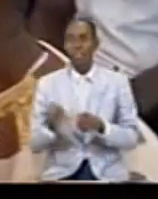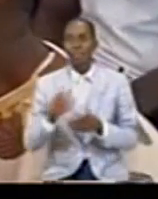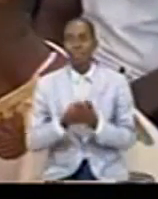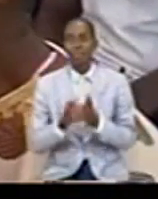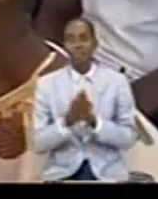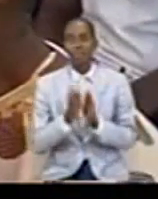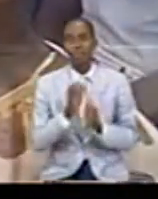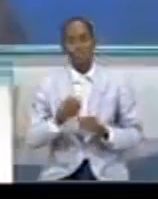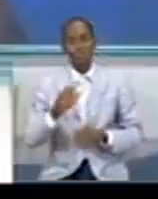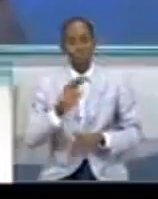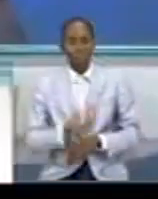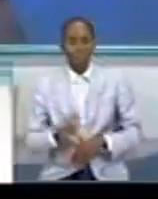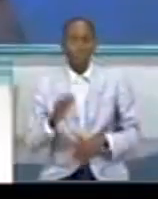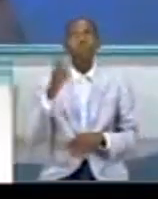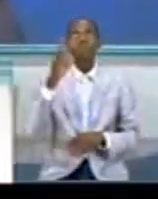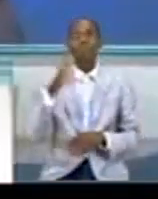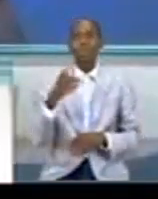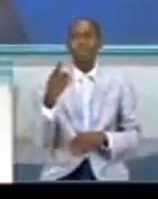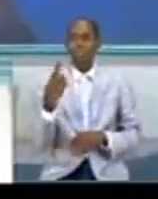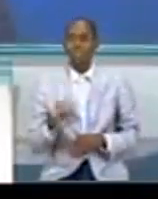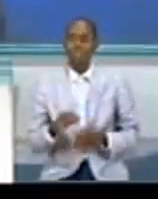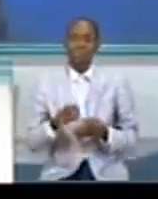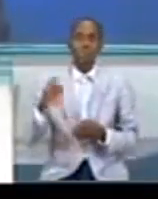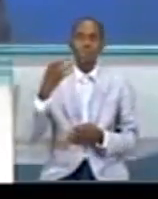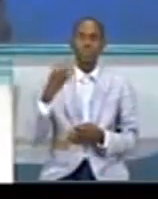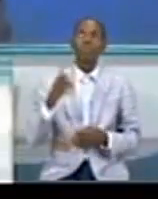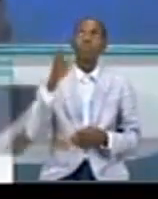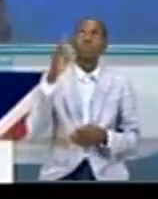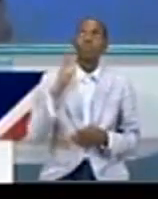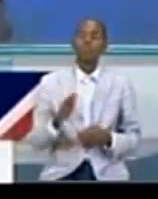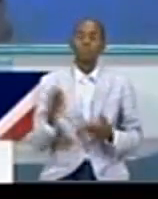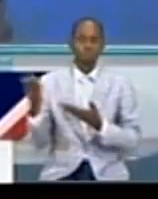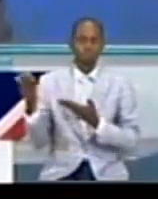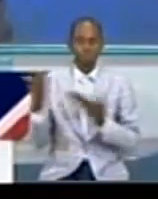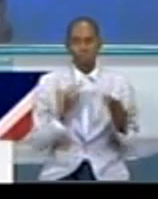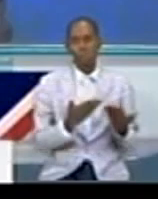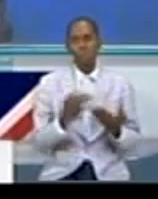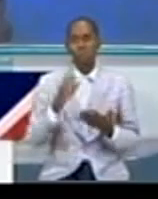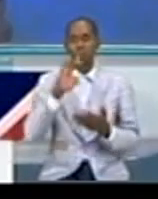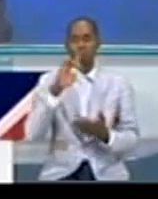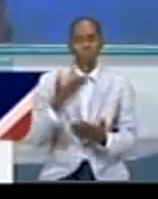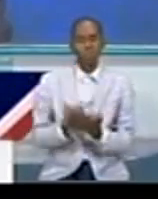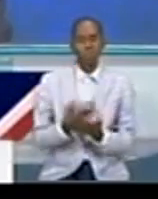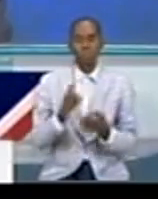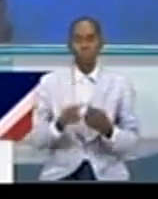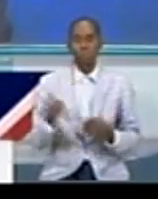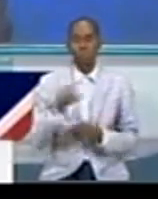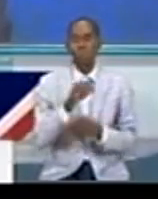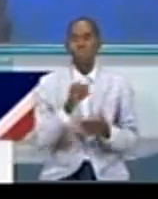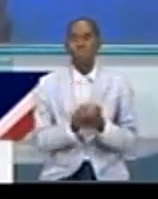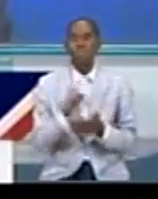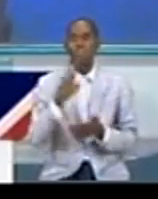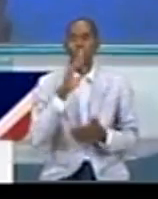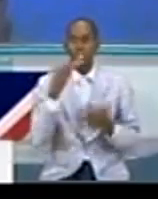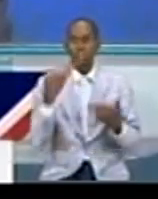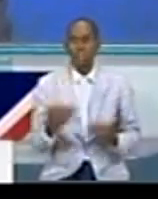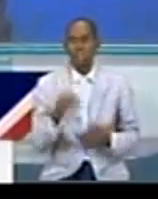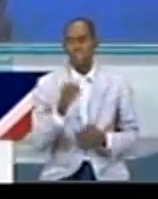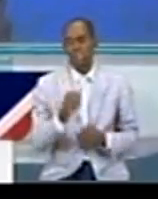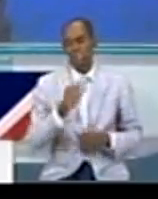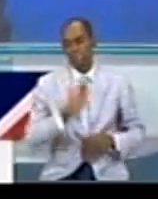the Spirit of God bears witness in your heart, you're now a child of God.